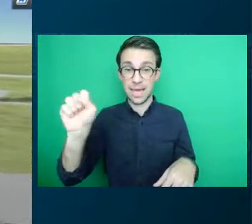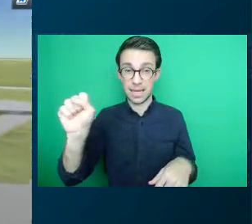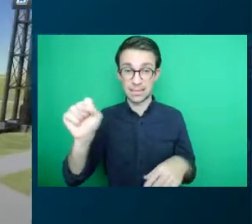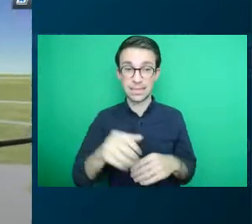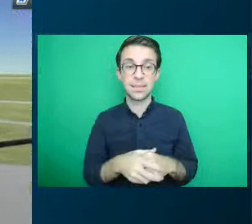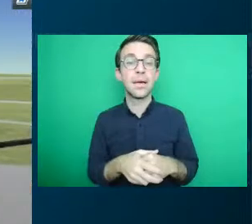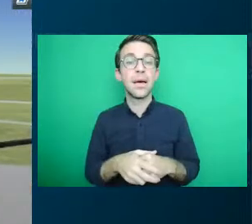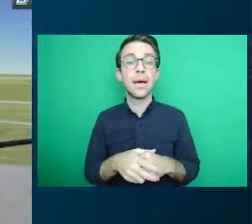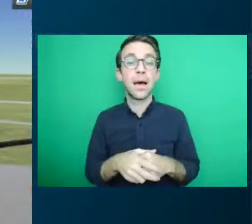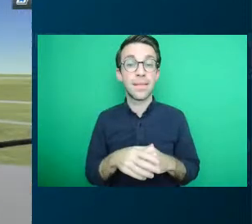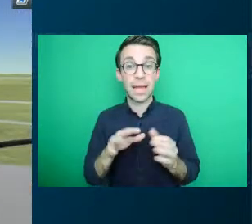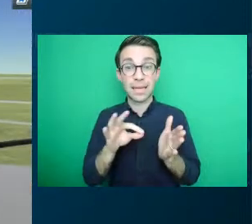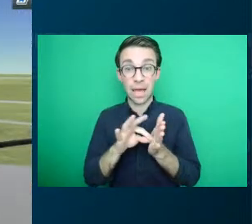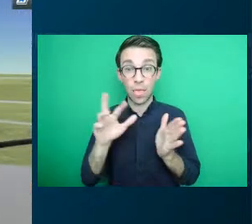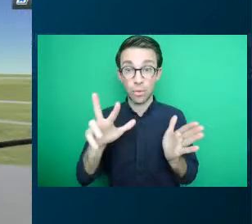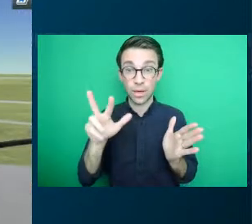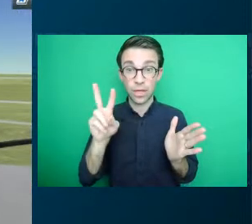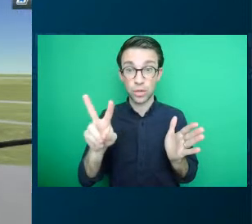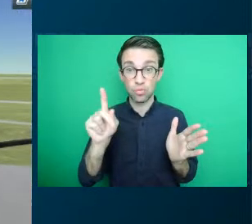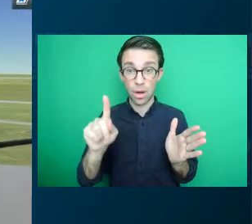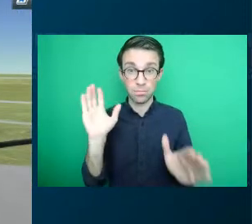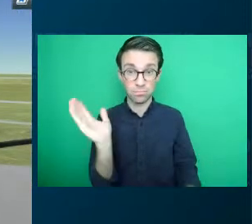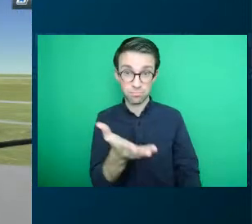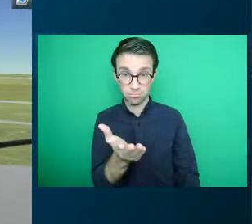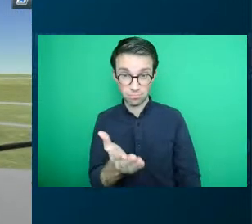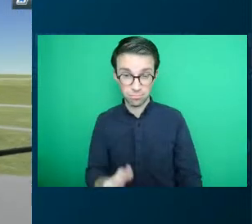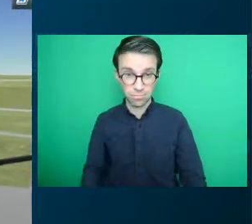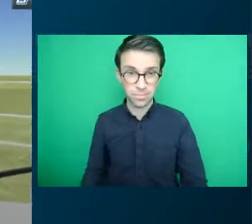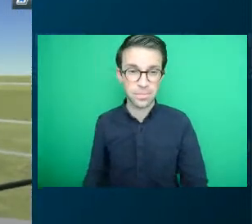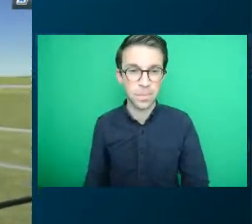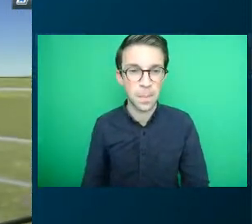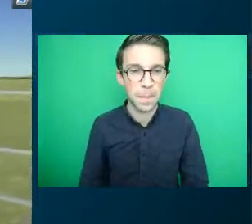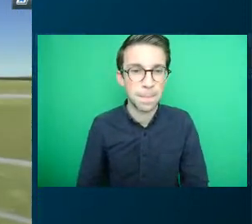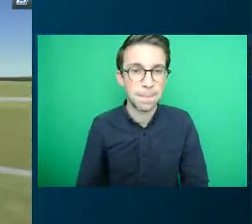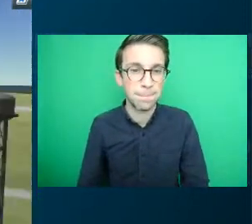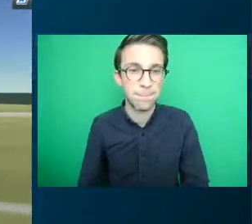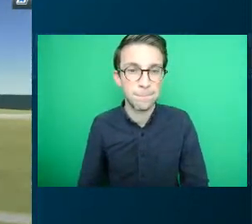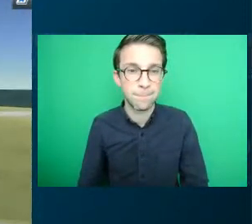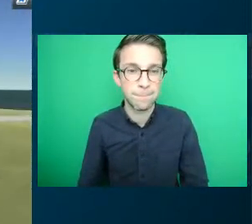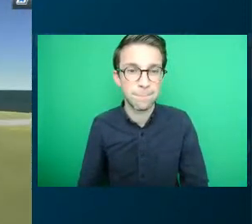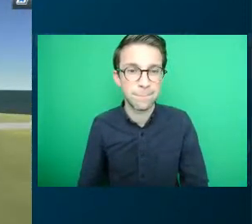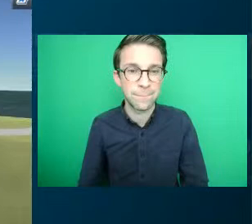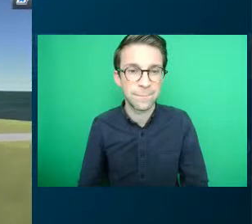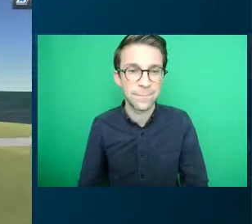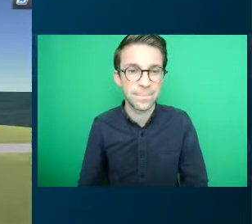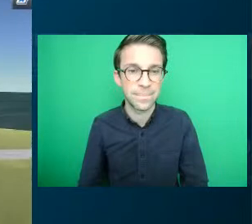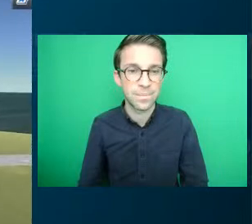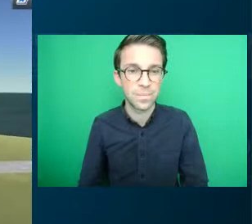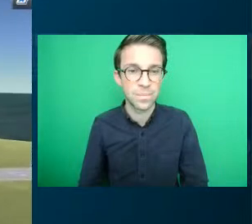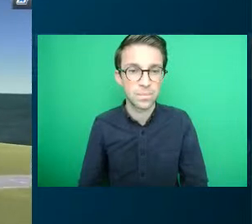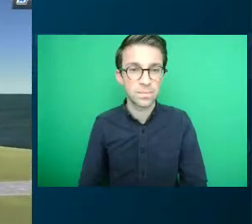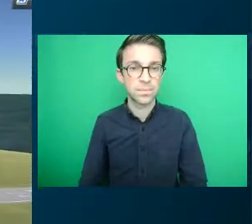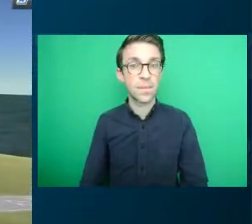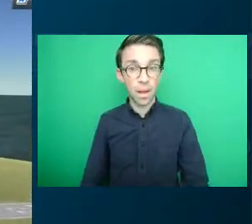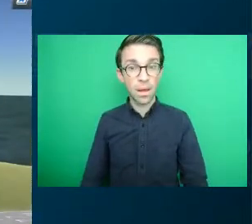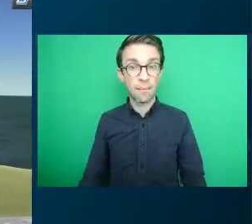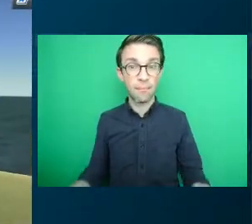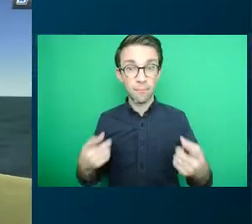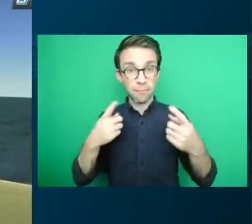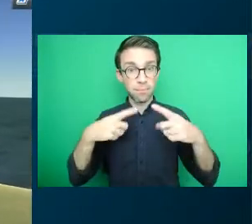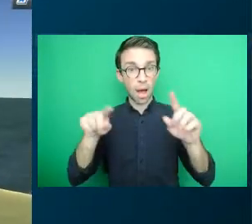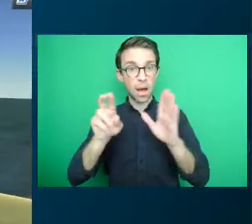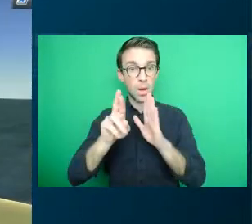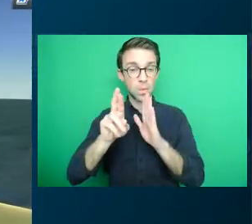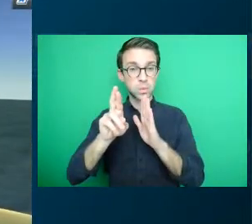count it down. 3, 2, 1, ignition. Hitting the space bar, and there you go. Our rocket is